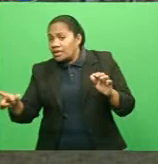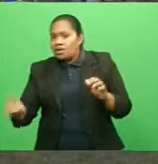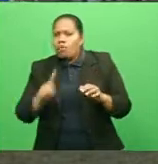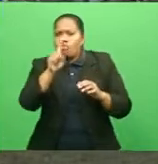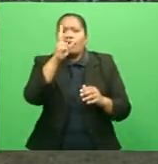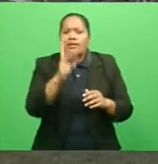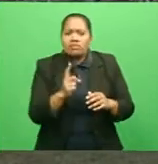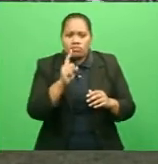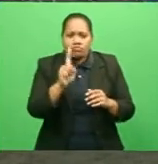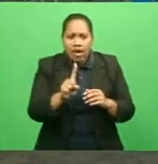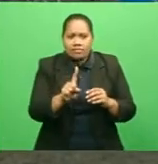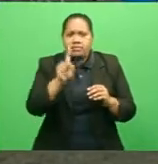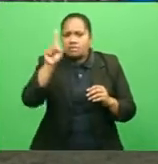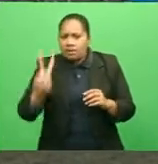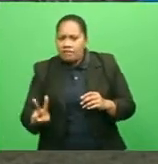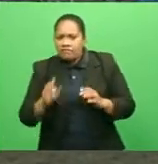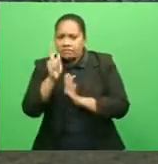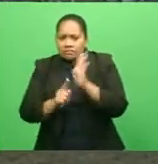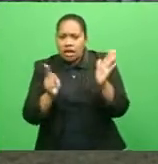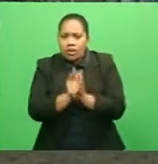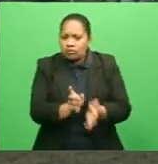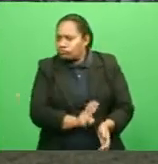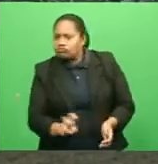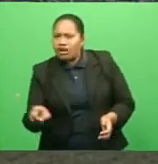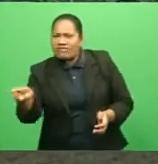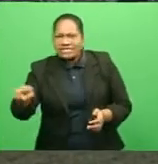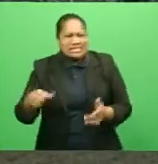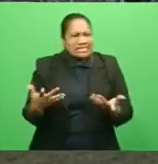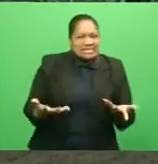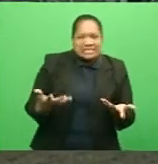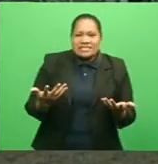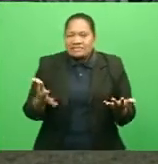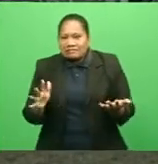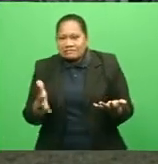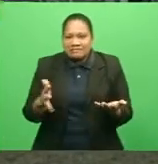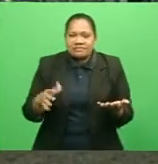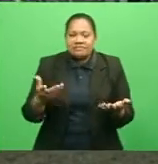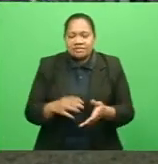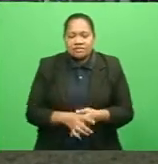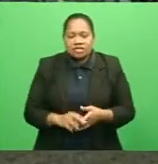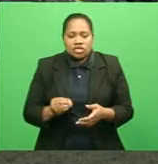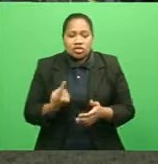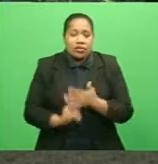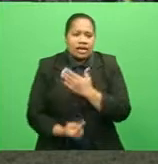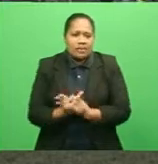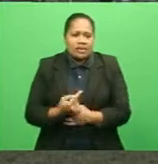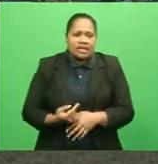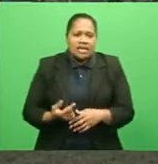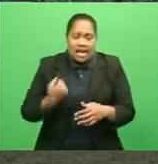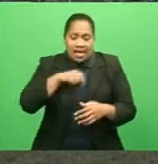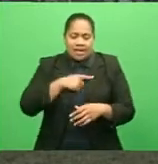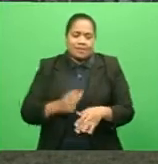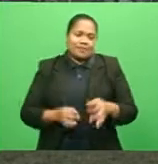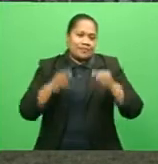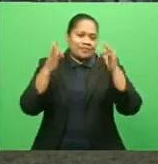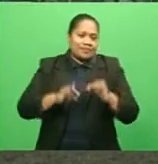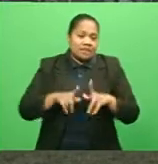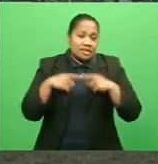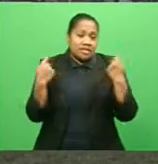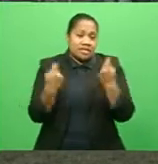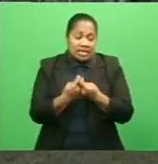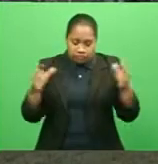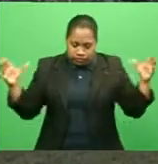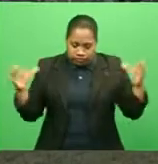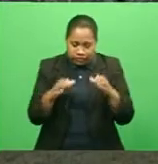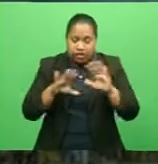way. So that's unfortunate for us. However, this has not dampened the spirit of the side. We have decided that the team will come together